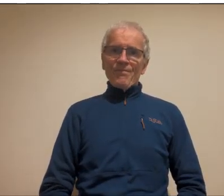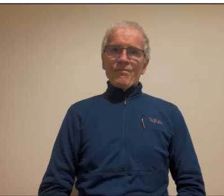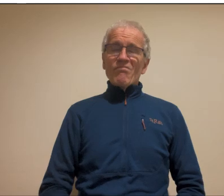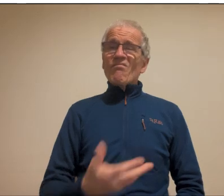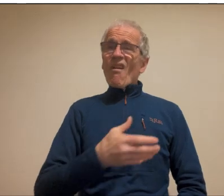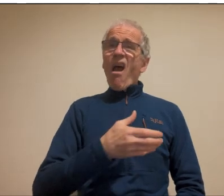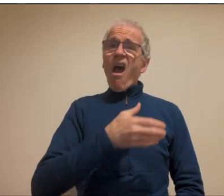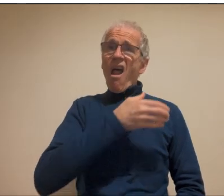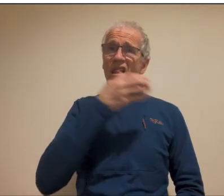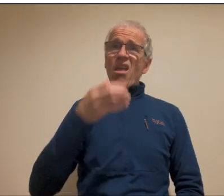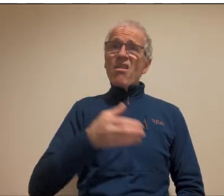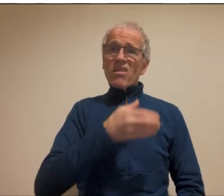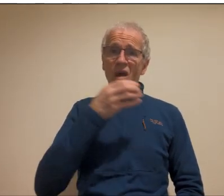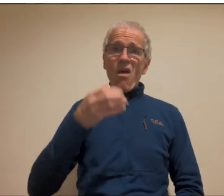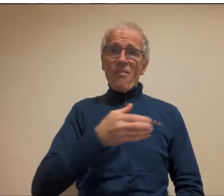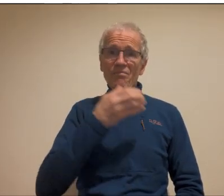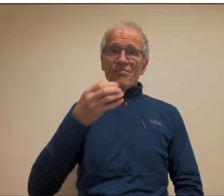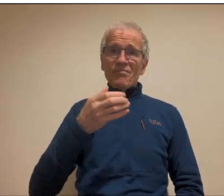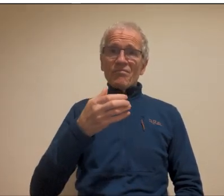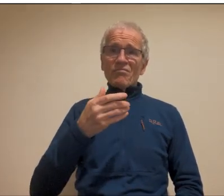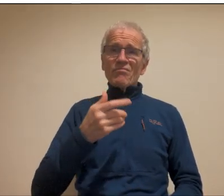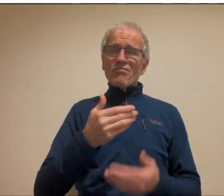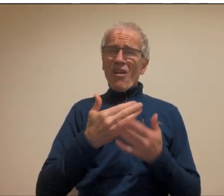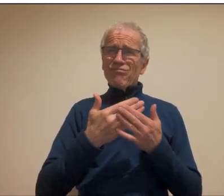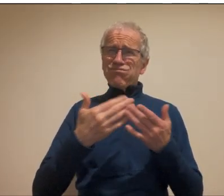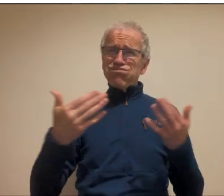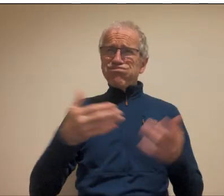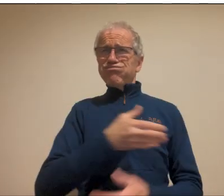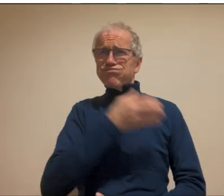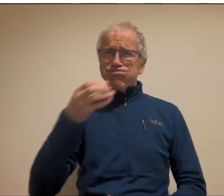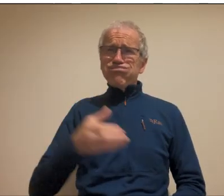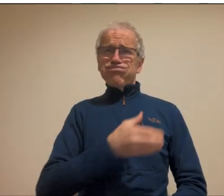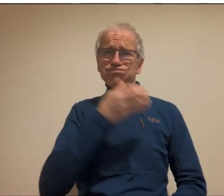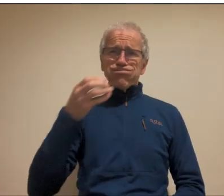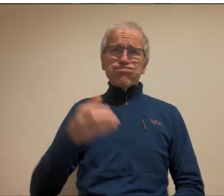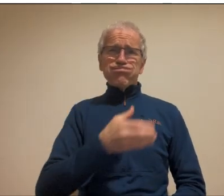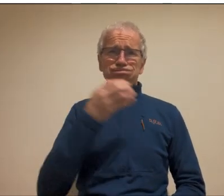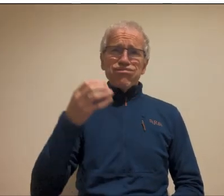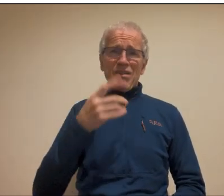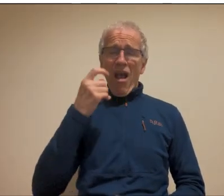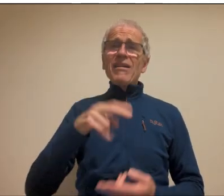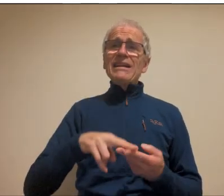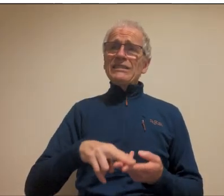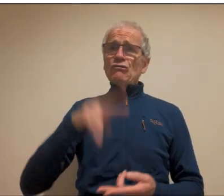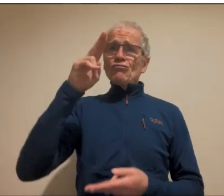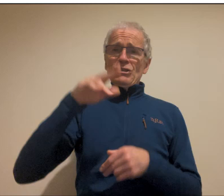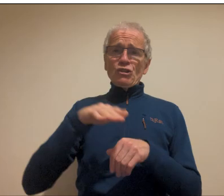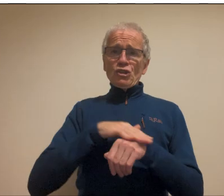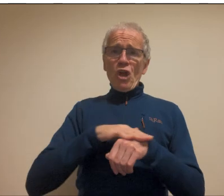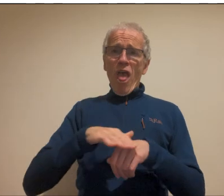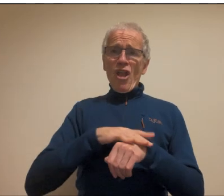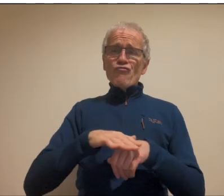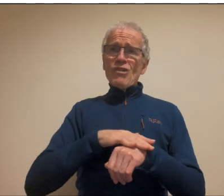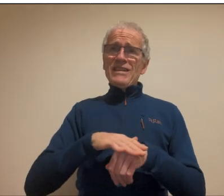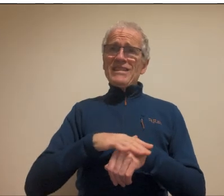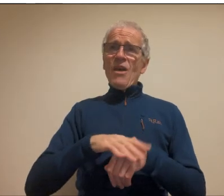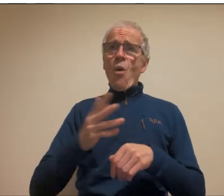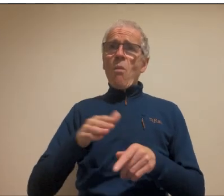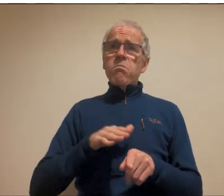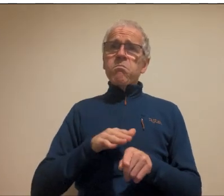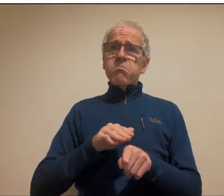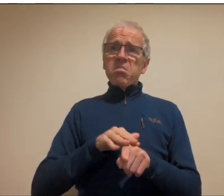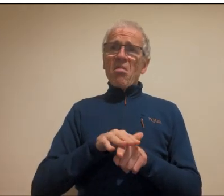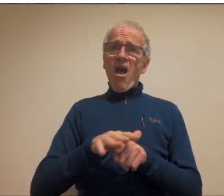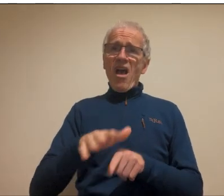Alcohol. Excessive alcohol consumption can increase your cholesterol and blood pressure levels and contribute to weight gain.